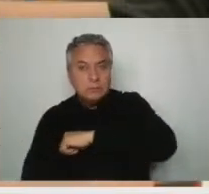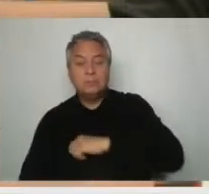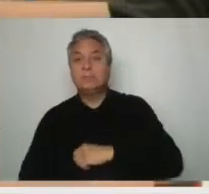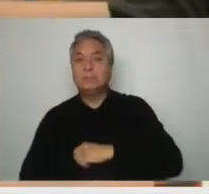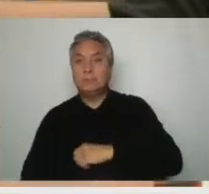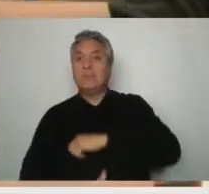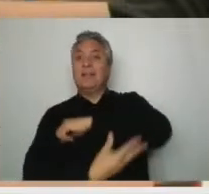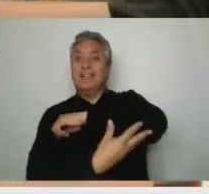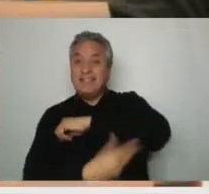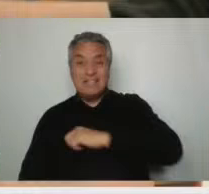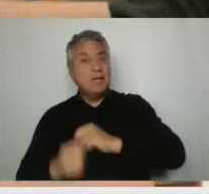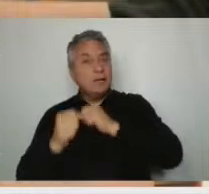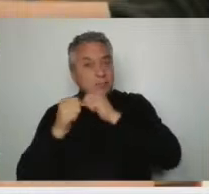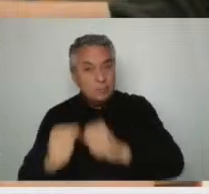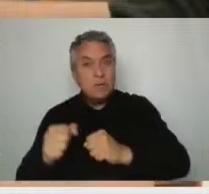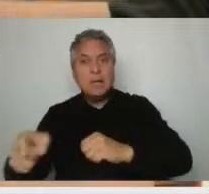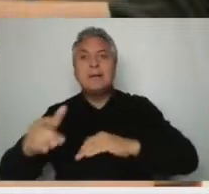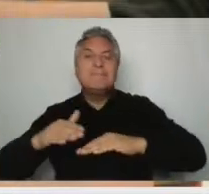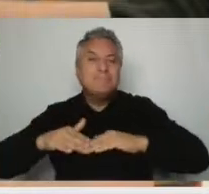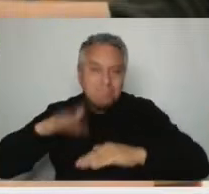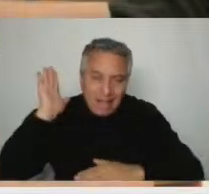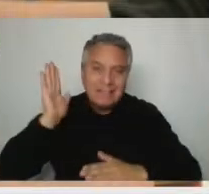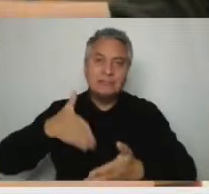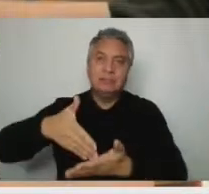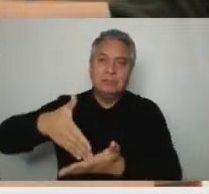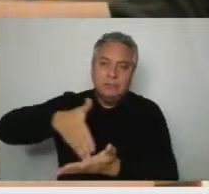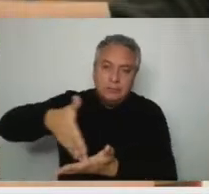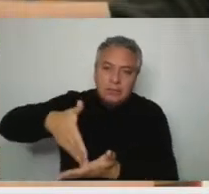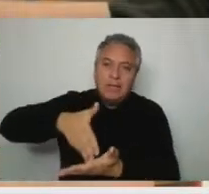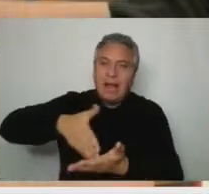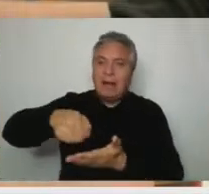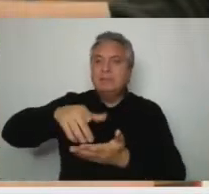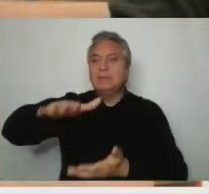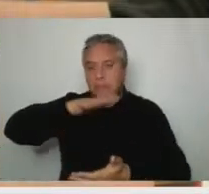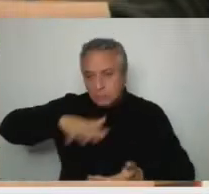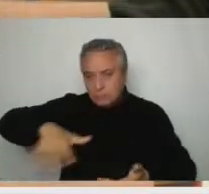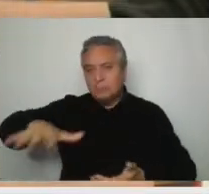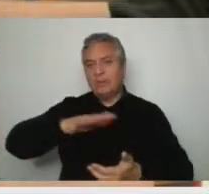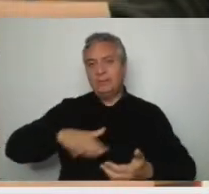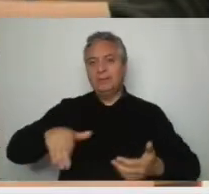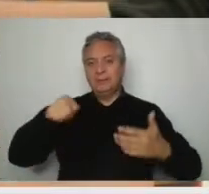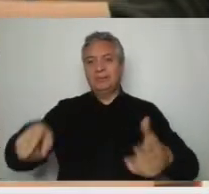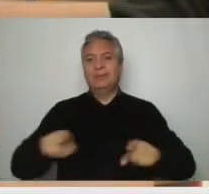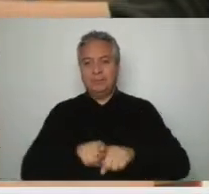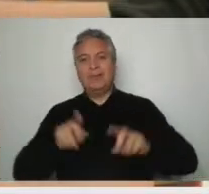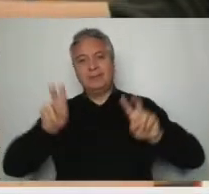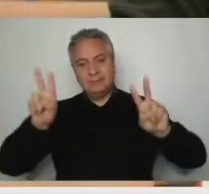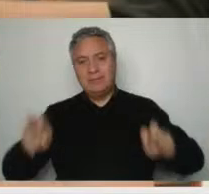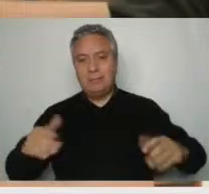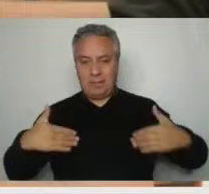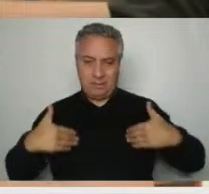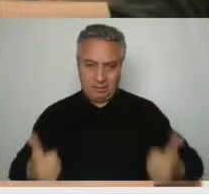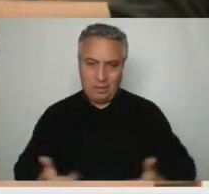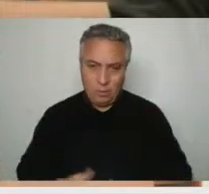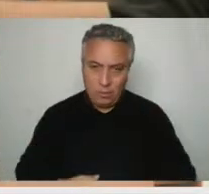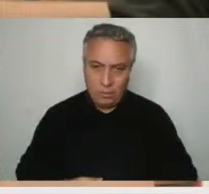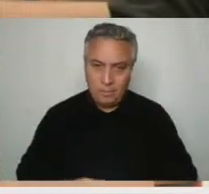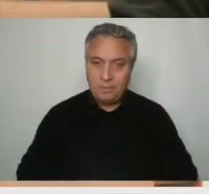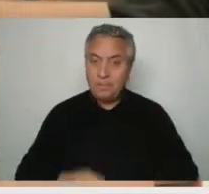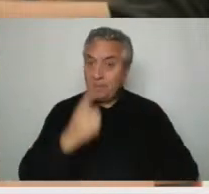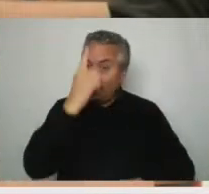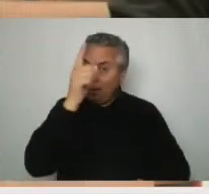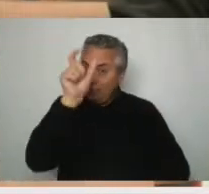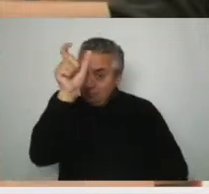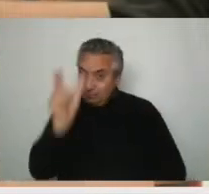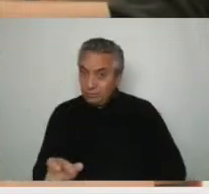poverty and abject poverty, extreme poverty, are more vulnerable to all of these situations and the health situations.